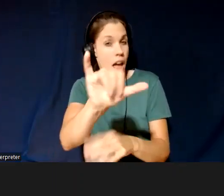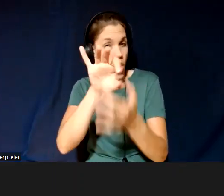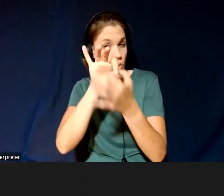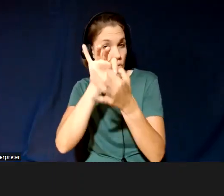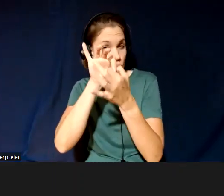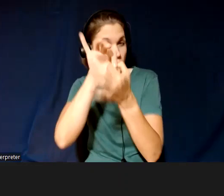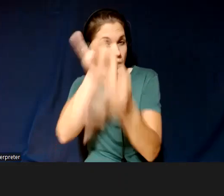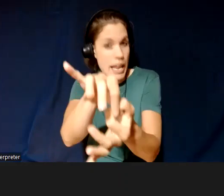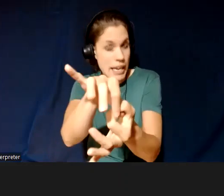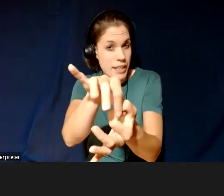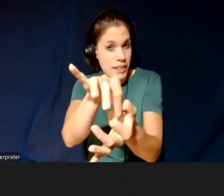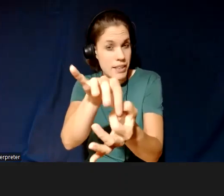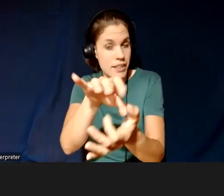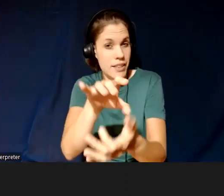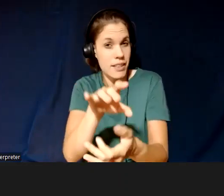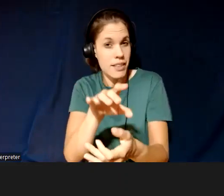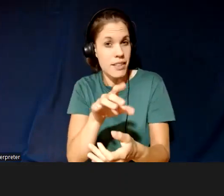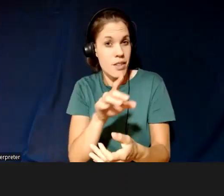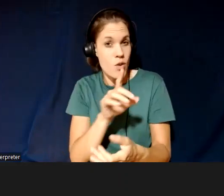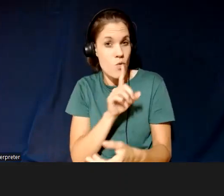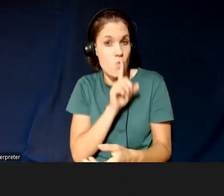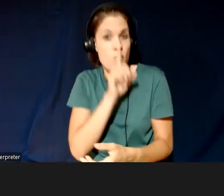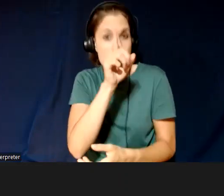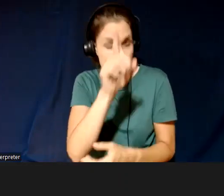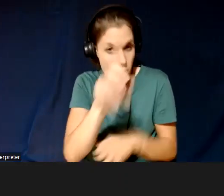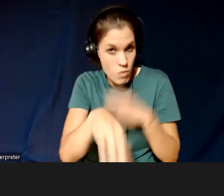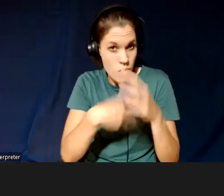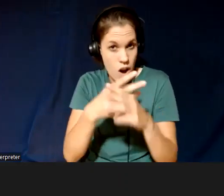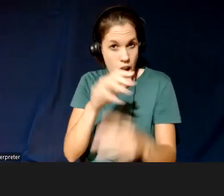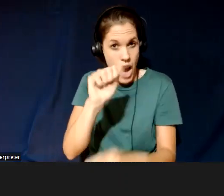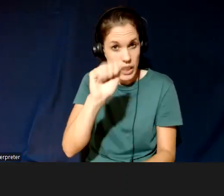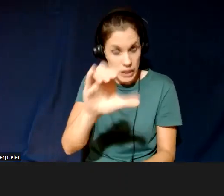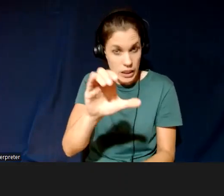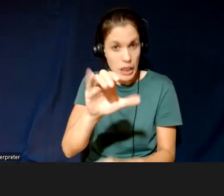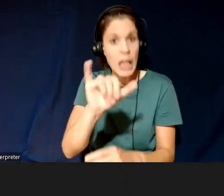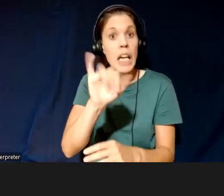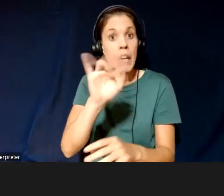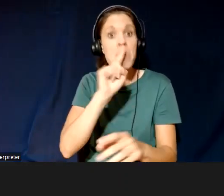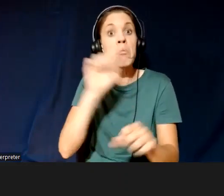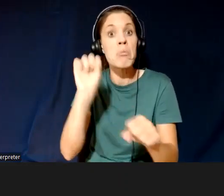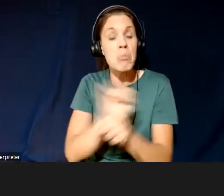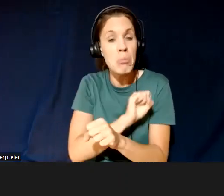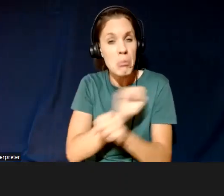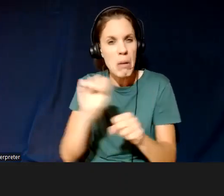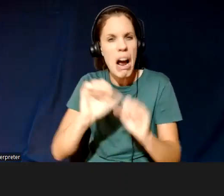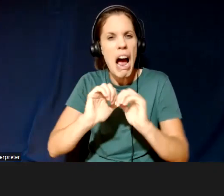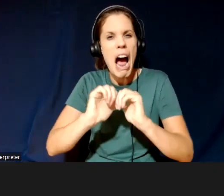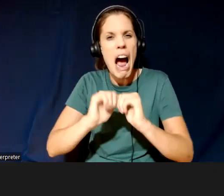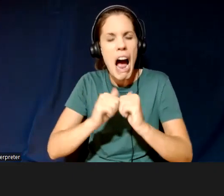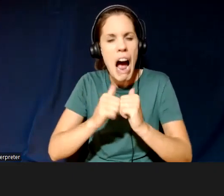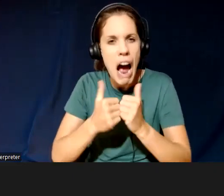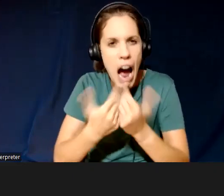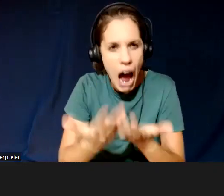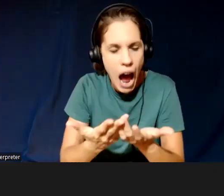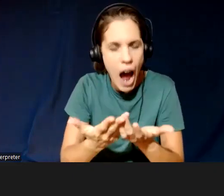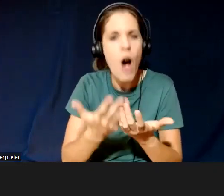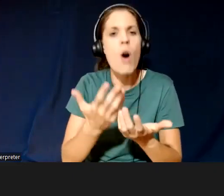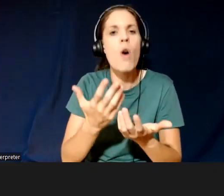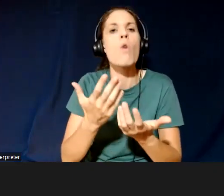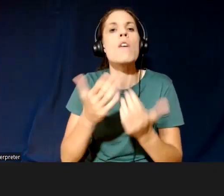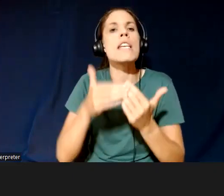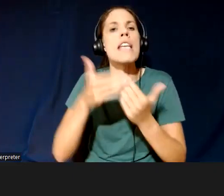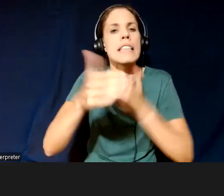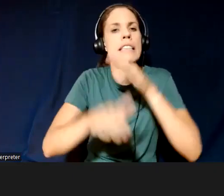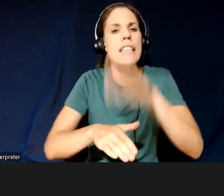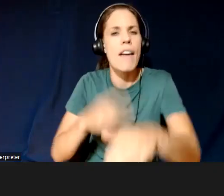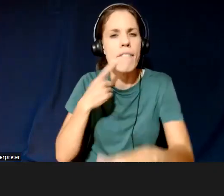or realized AC? And how would you take the next step and assess realized AC?